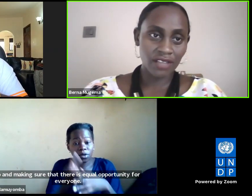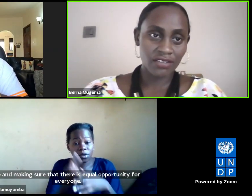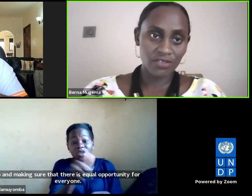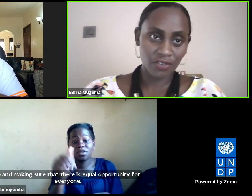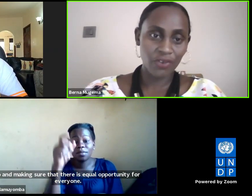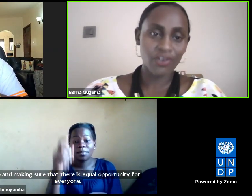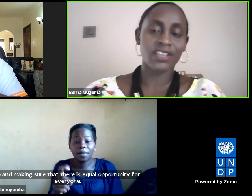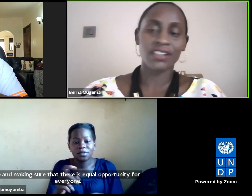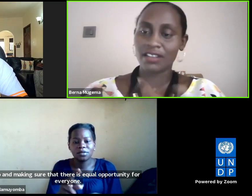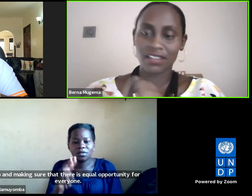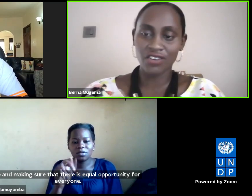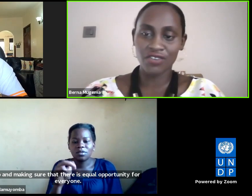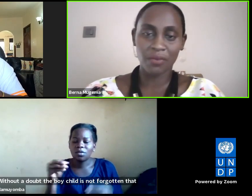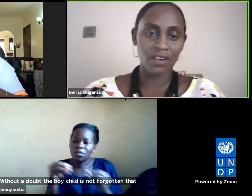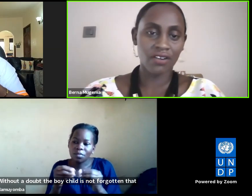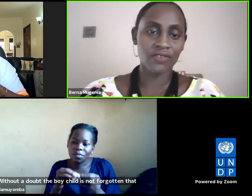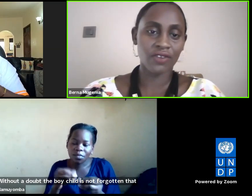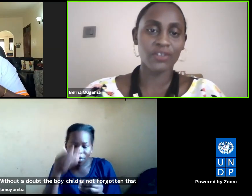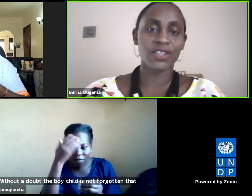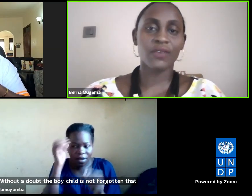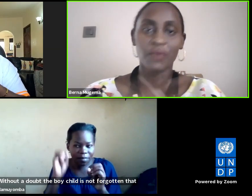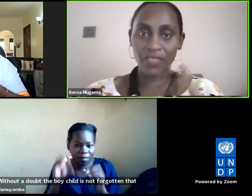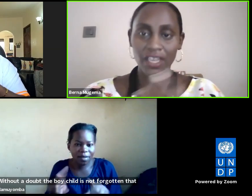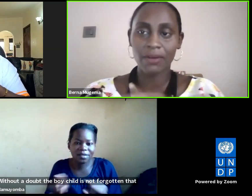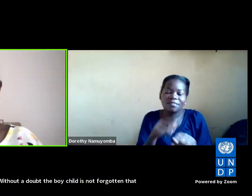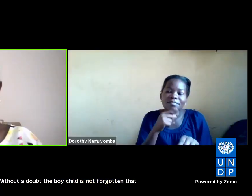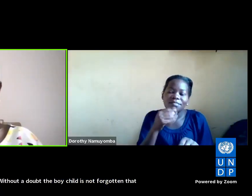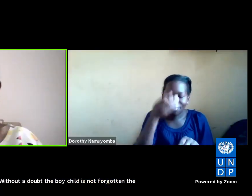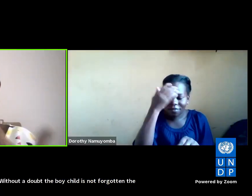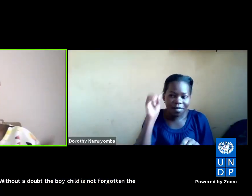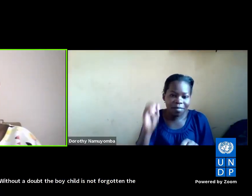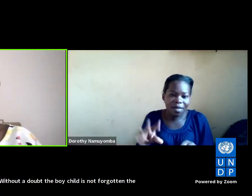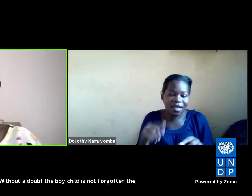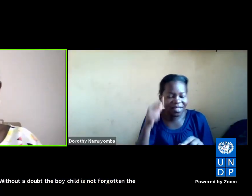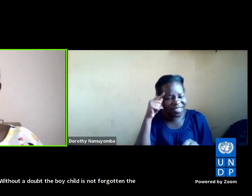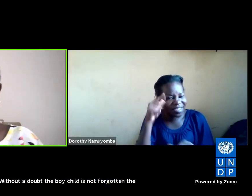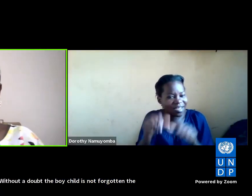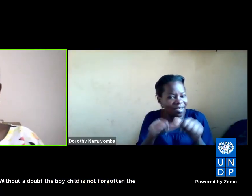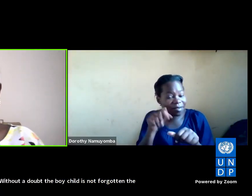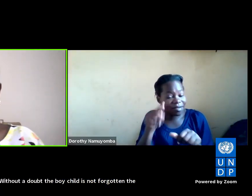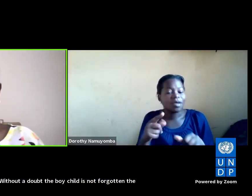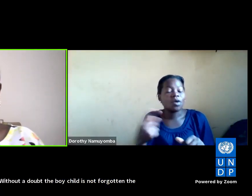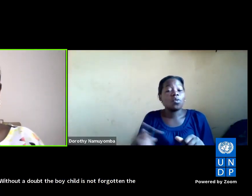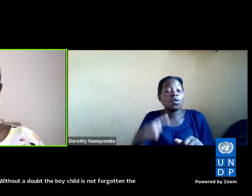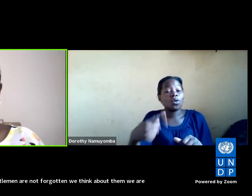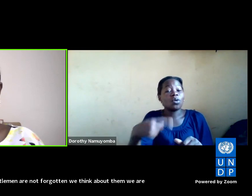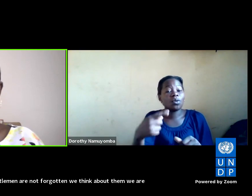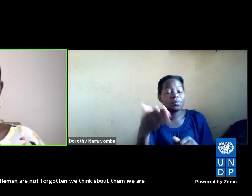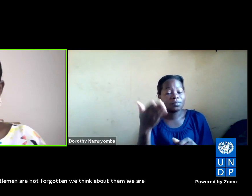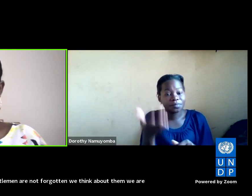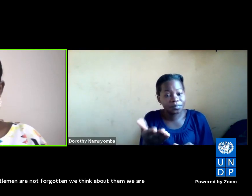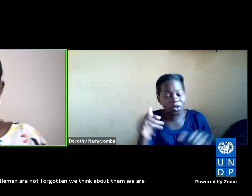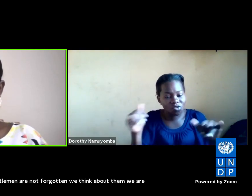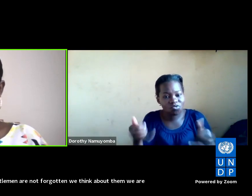boy child is not forgotten, that the gentlemen are not forgotten. We think about them, we are always on, they're always trying